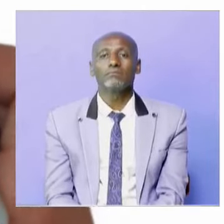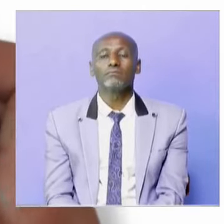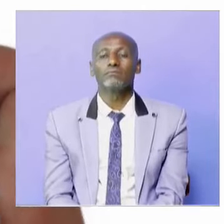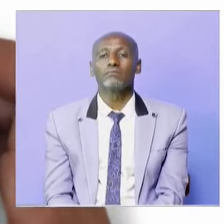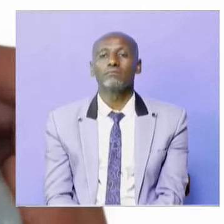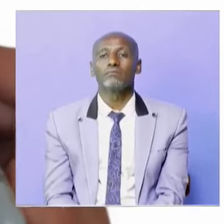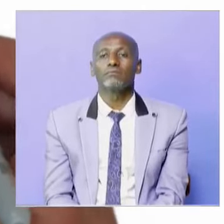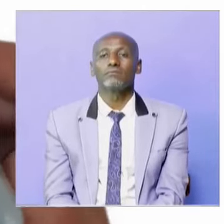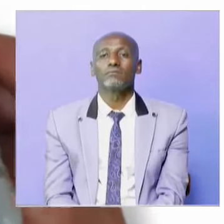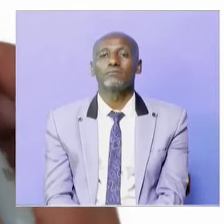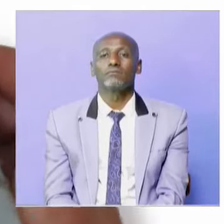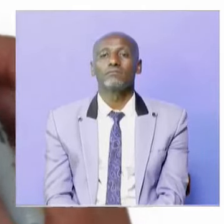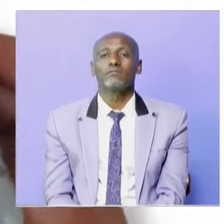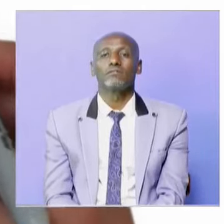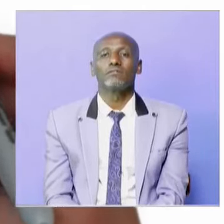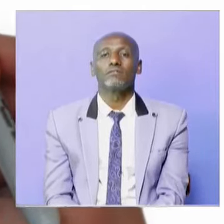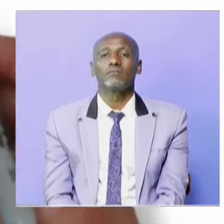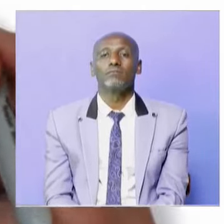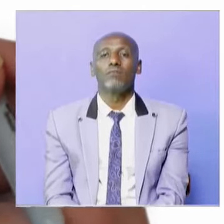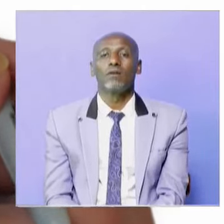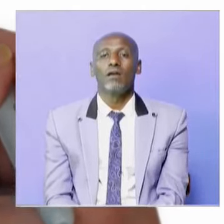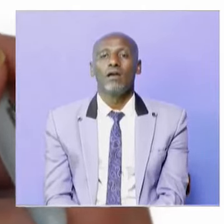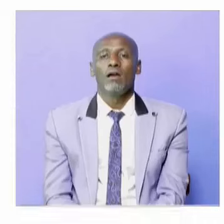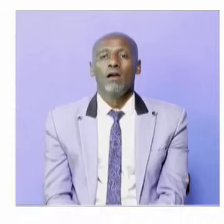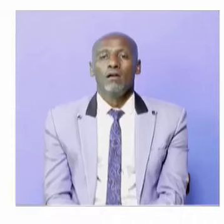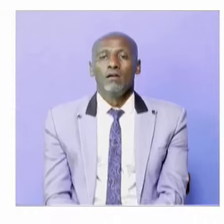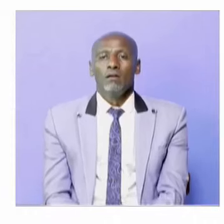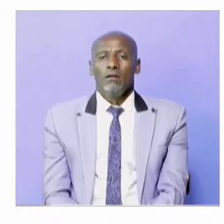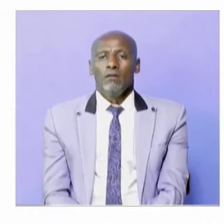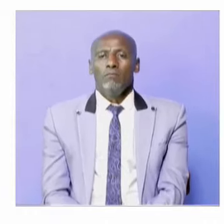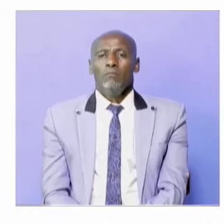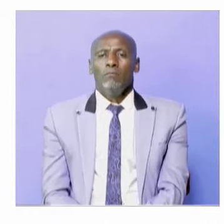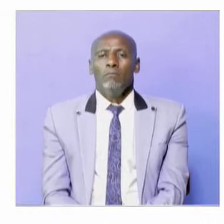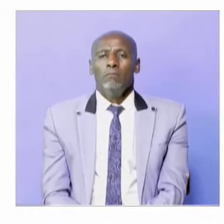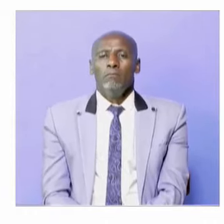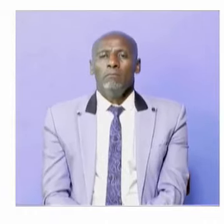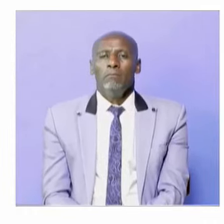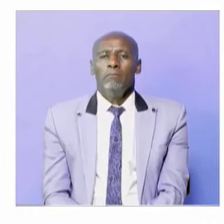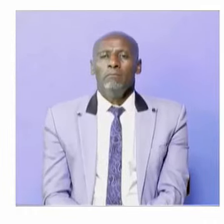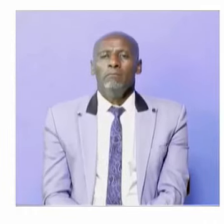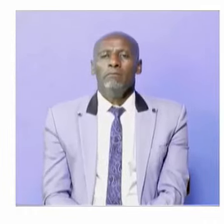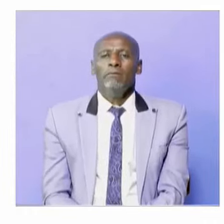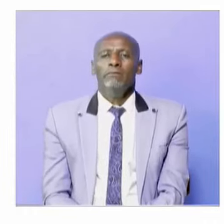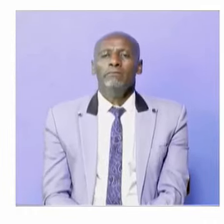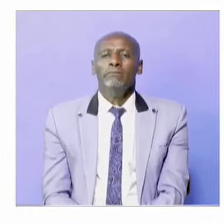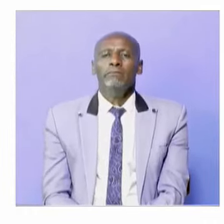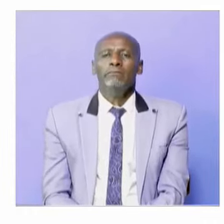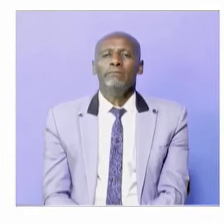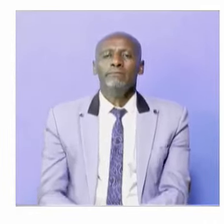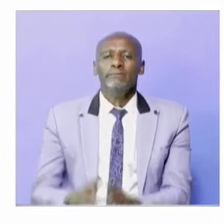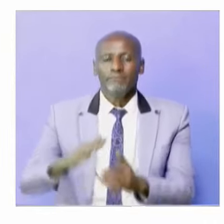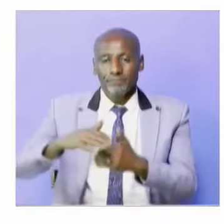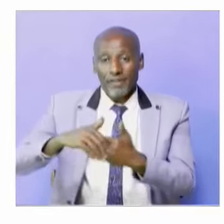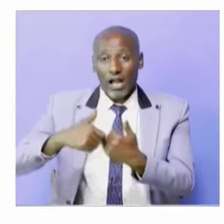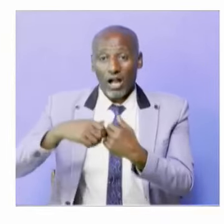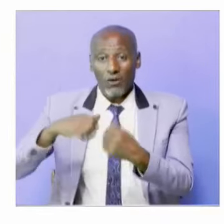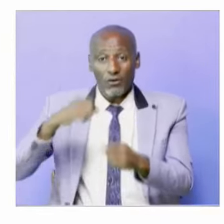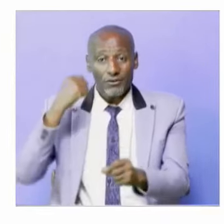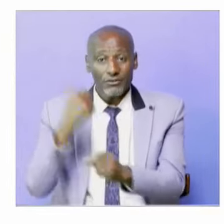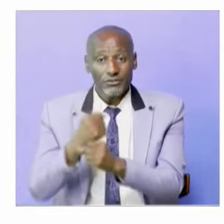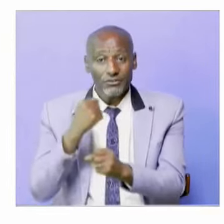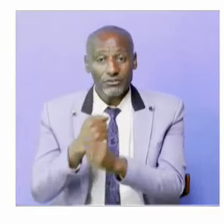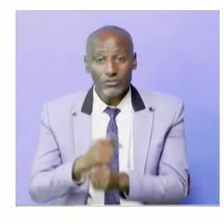someone for the first time. For the first time, we can use such kinds of